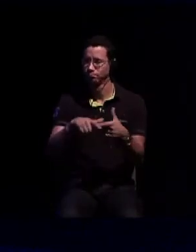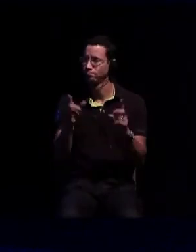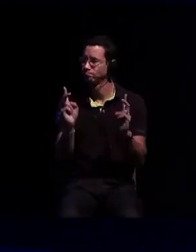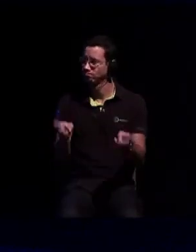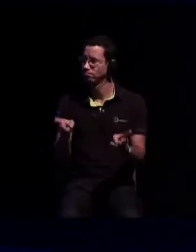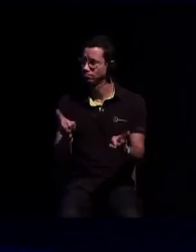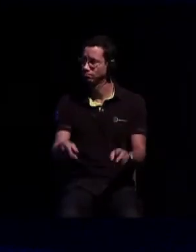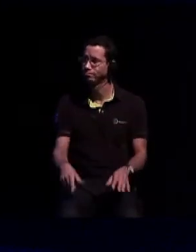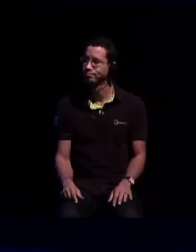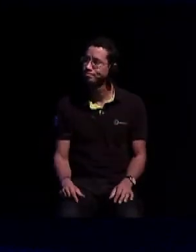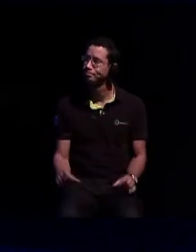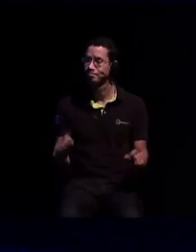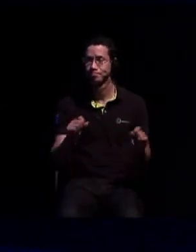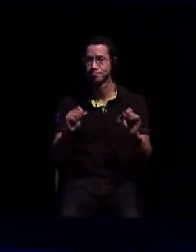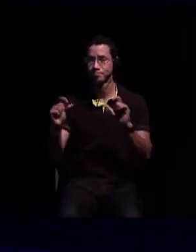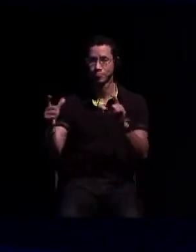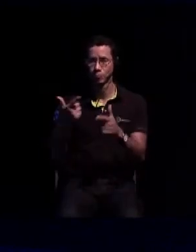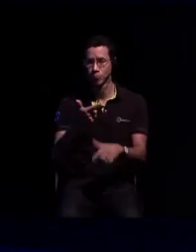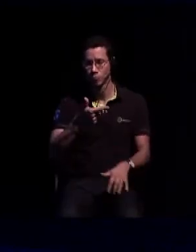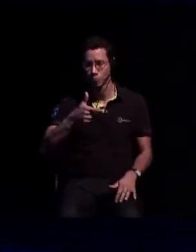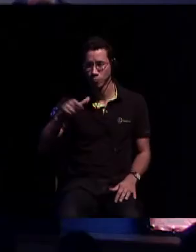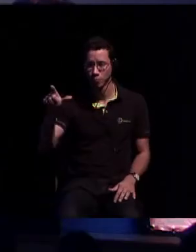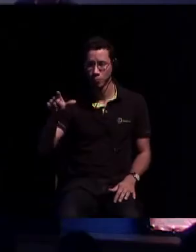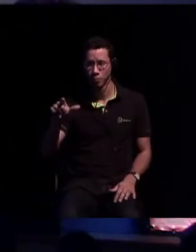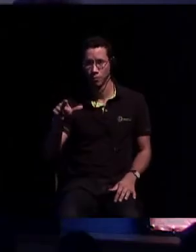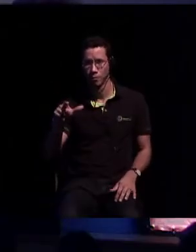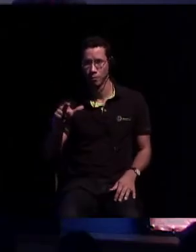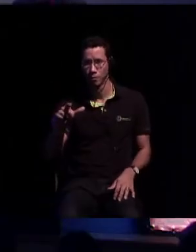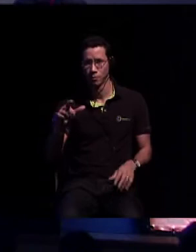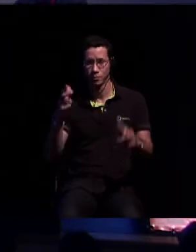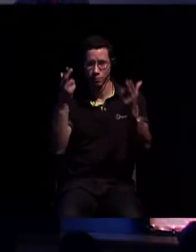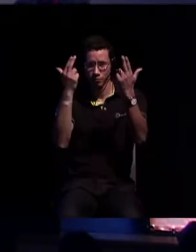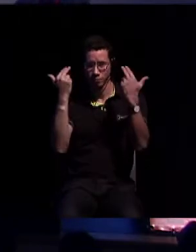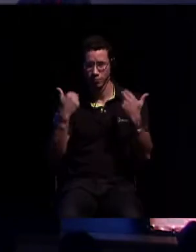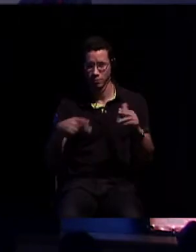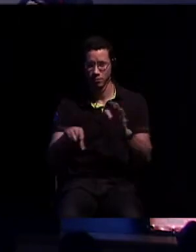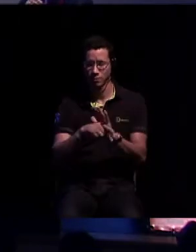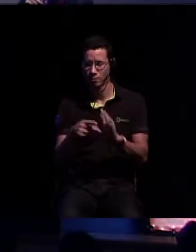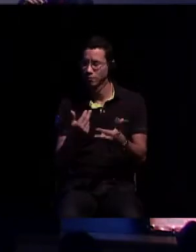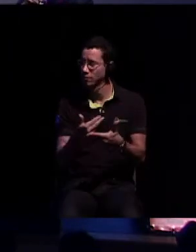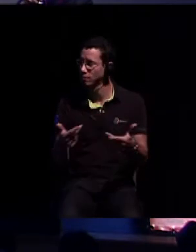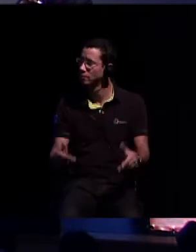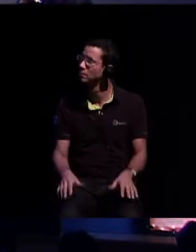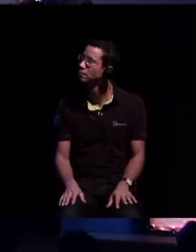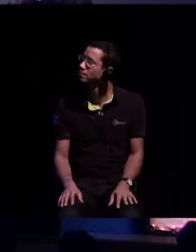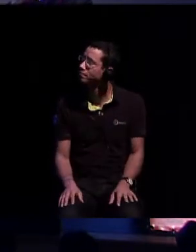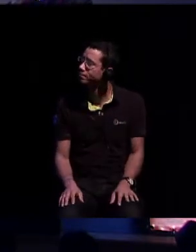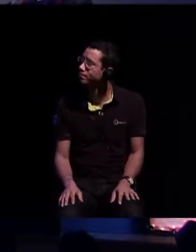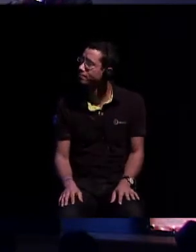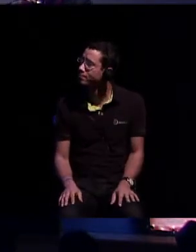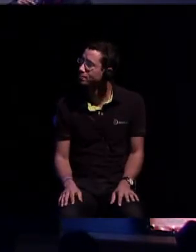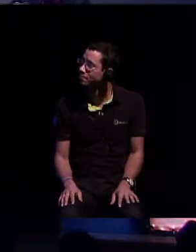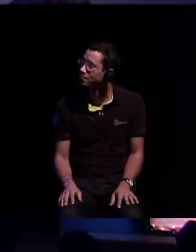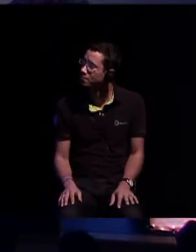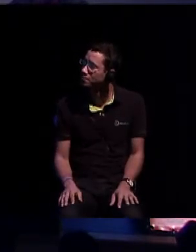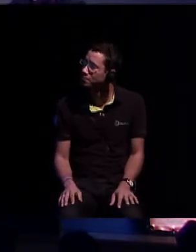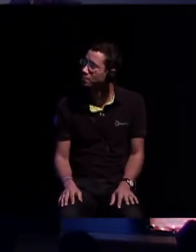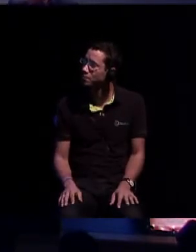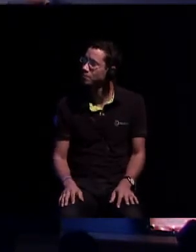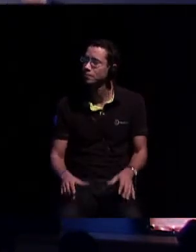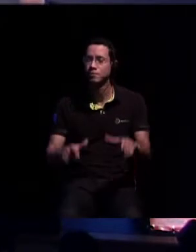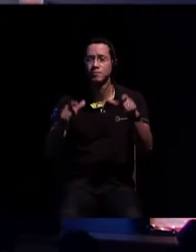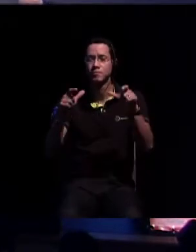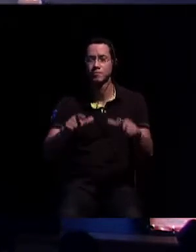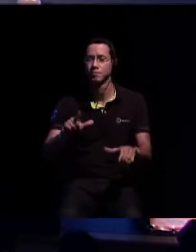Australia as well. The one at the bottom in the middle here is actually my friends from the Kaurna community doing ceremony,